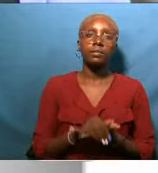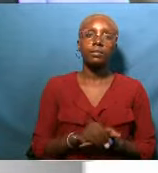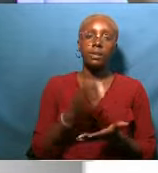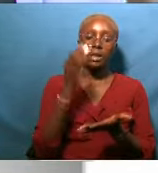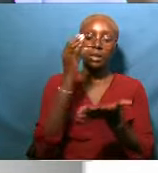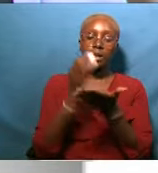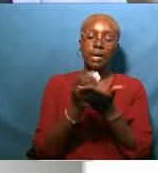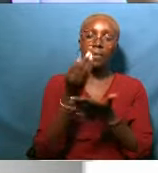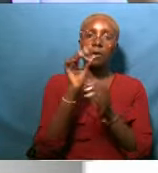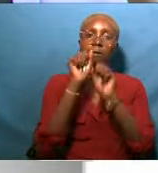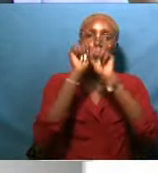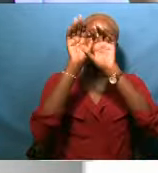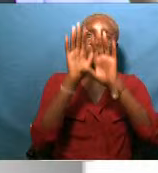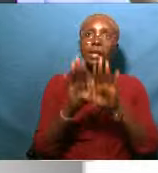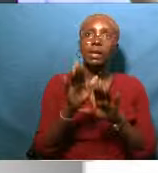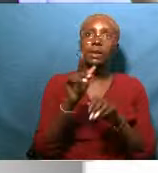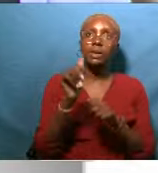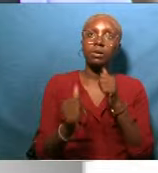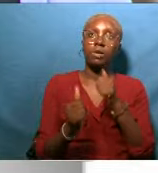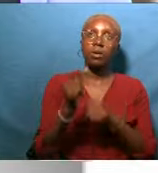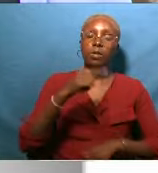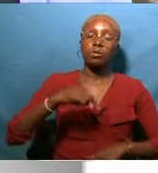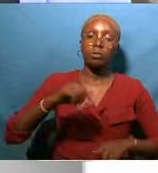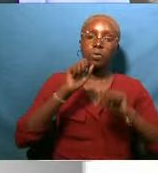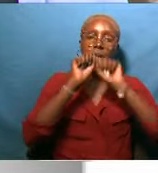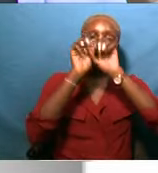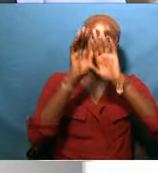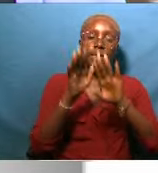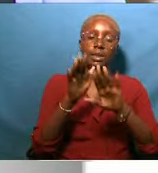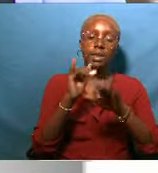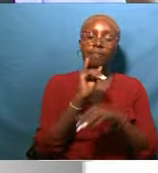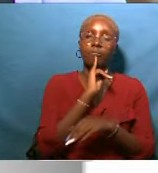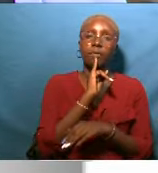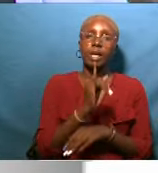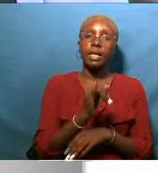The cup of blessing which we bless.